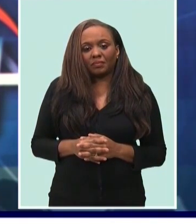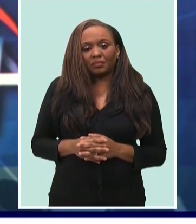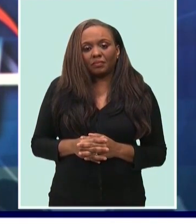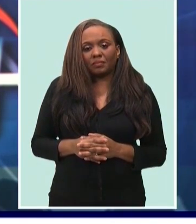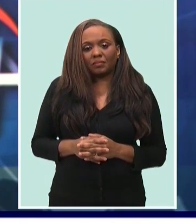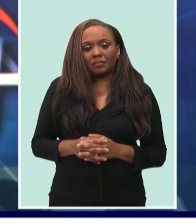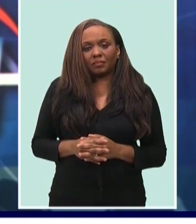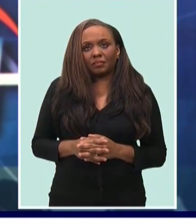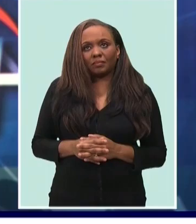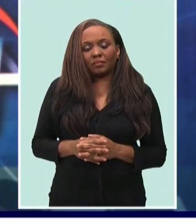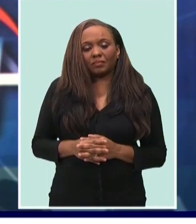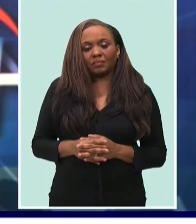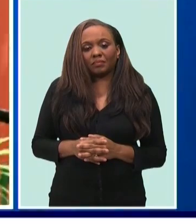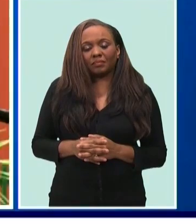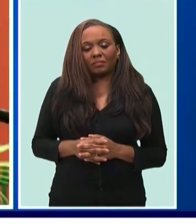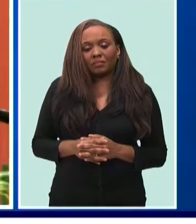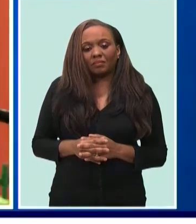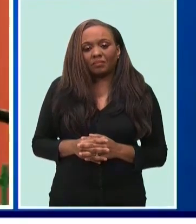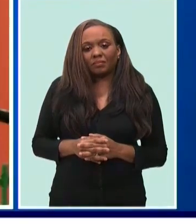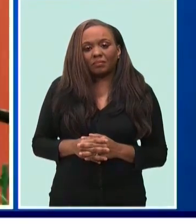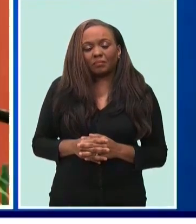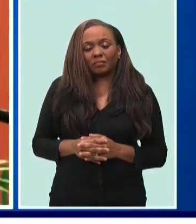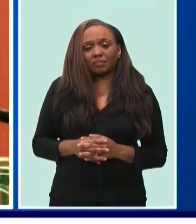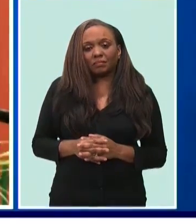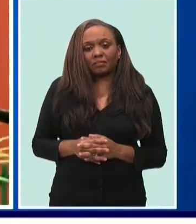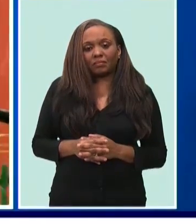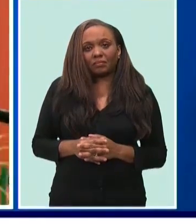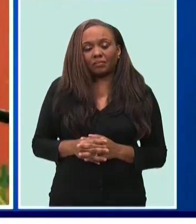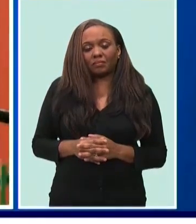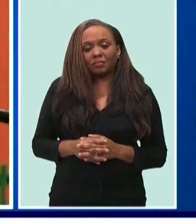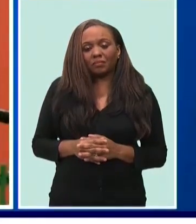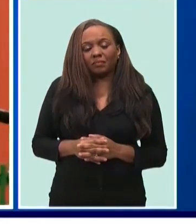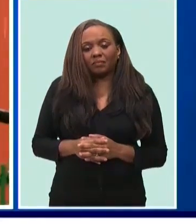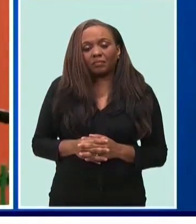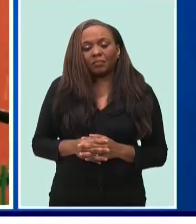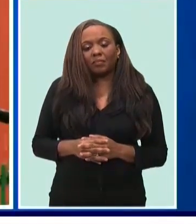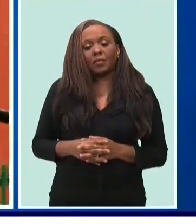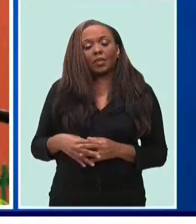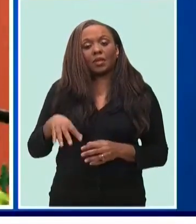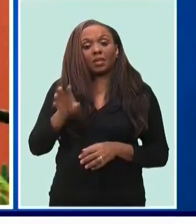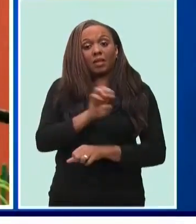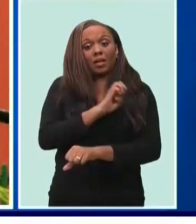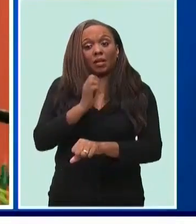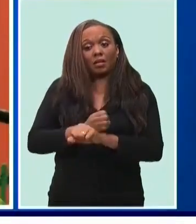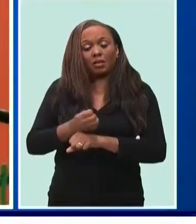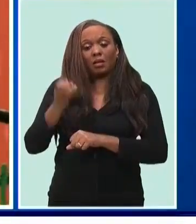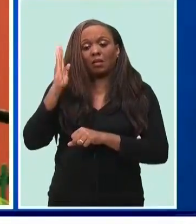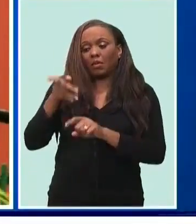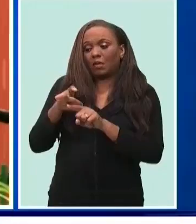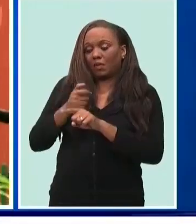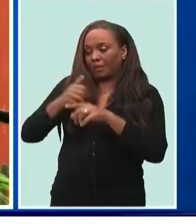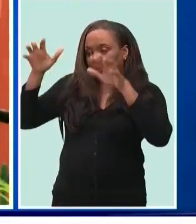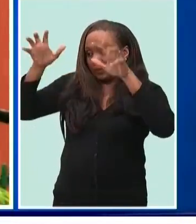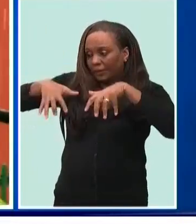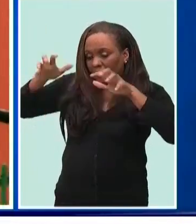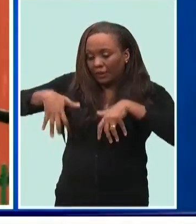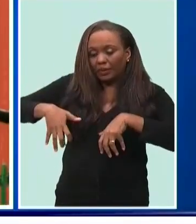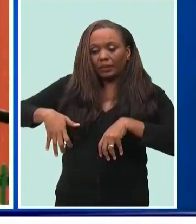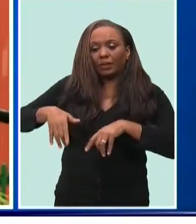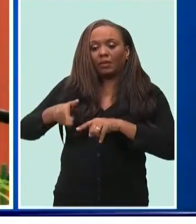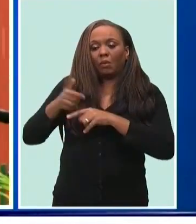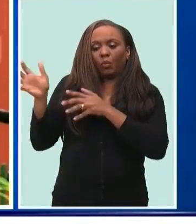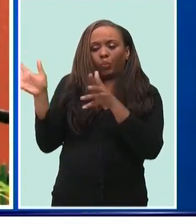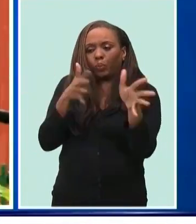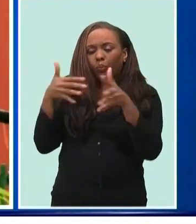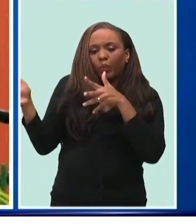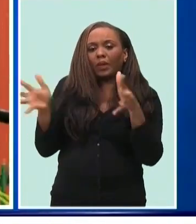When it is not raining, it will come from the wind, which you have an abundance of, and which, as I passed Morgan Lewis